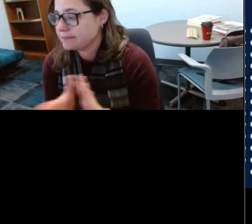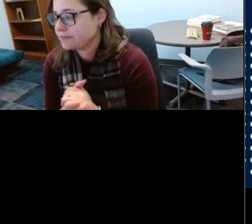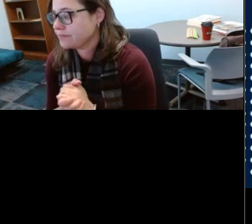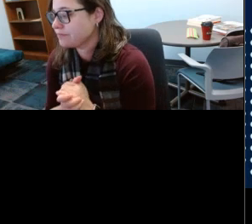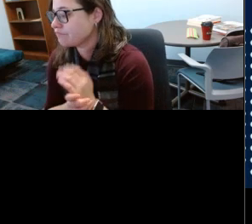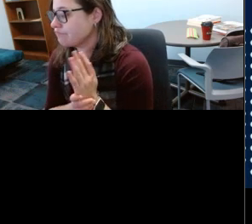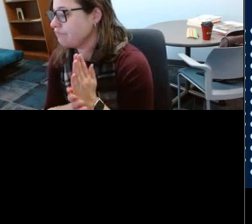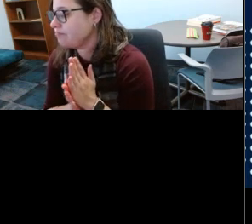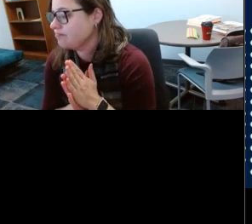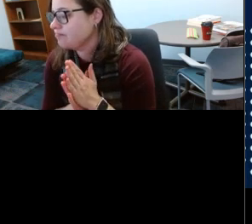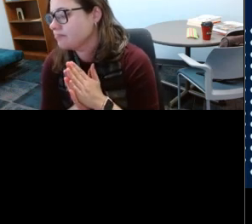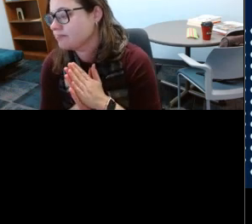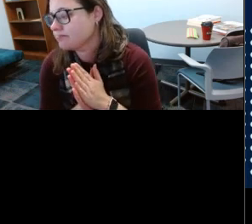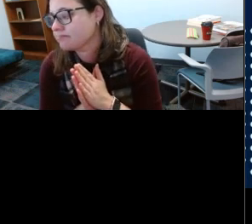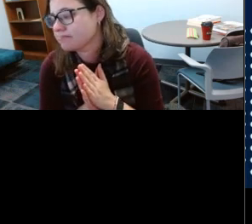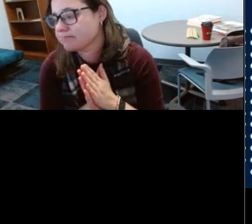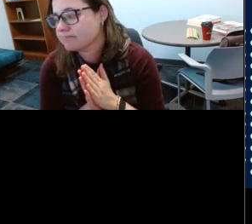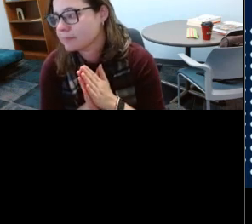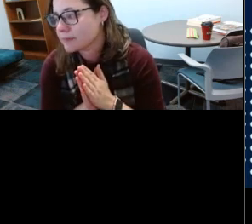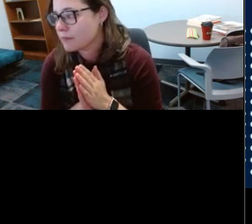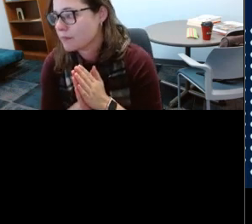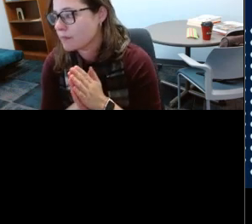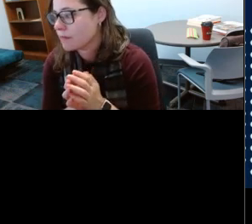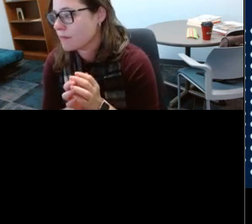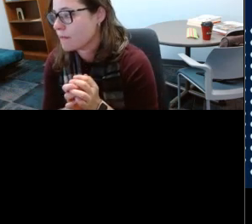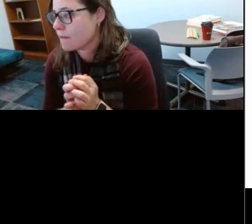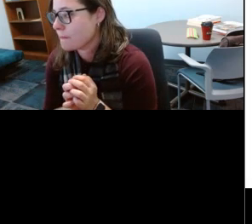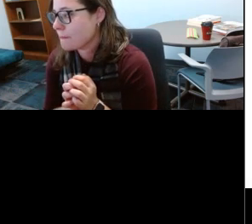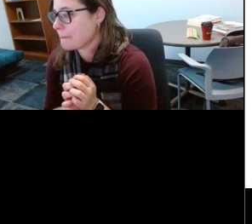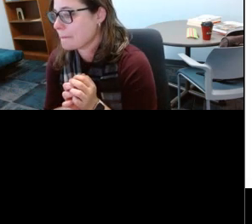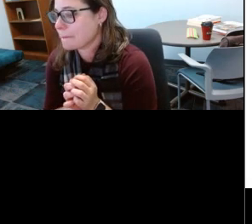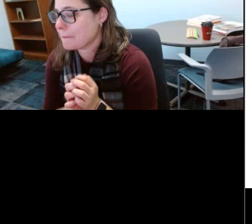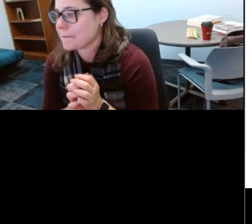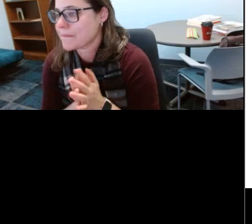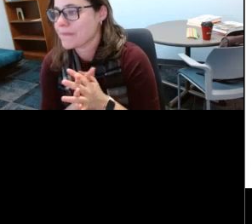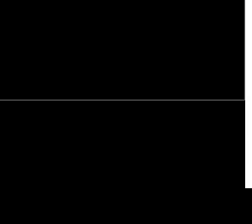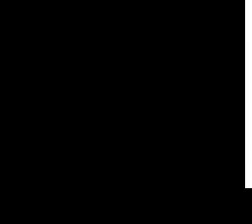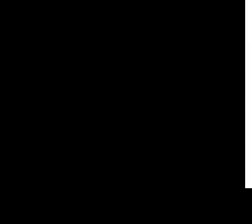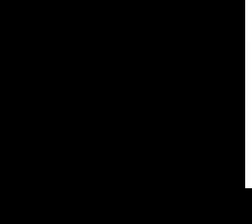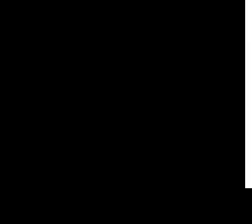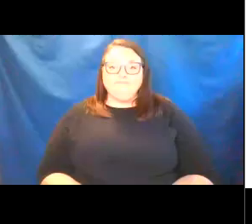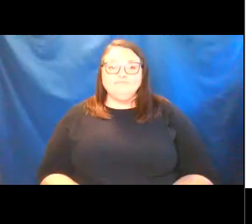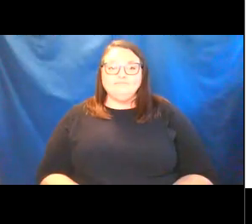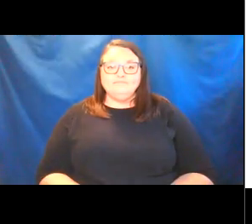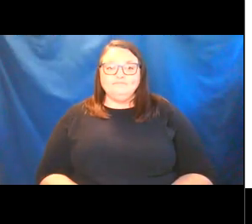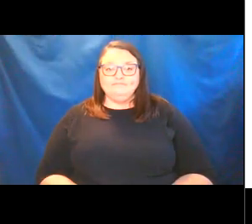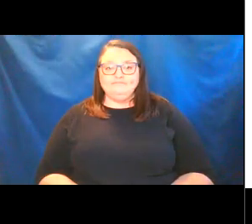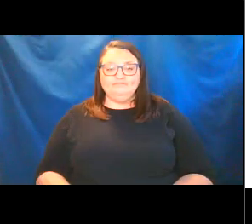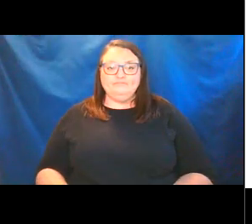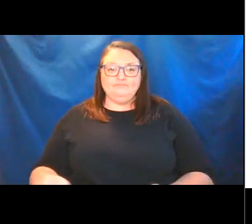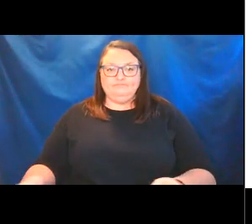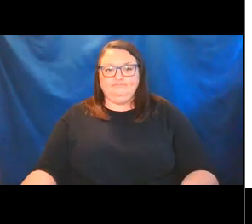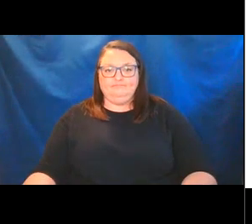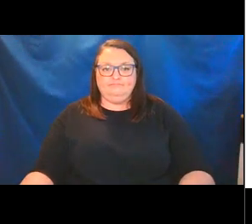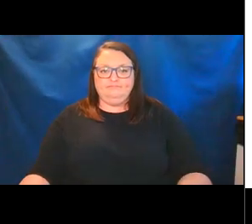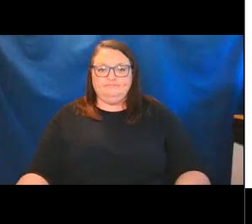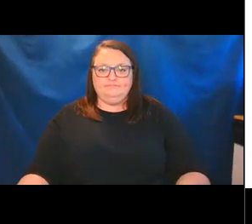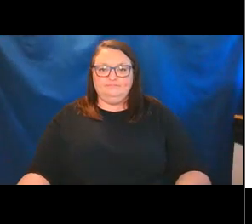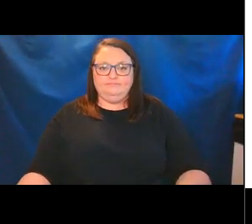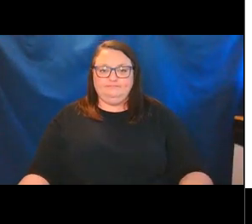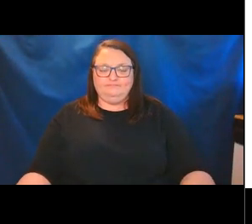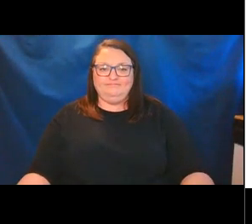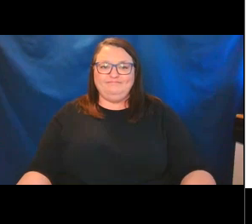Next. For